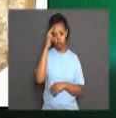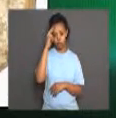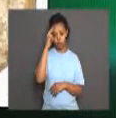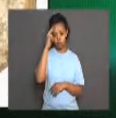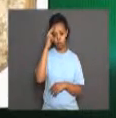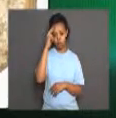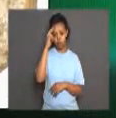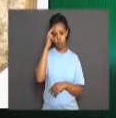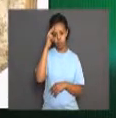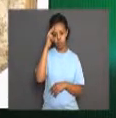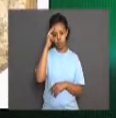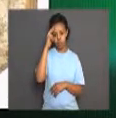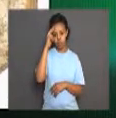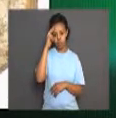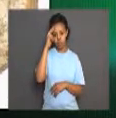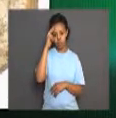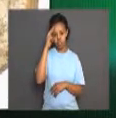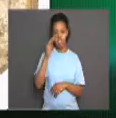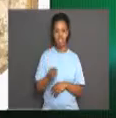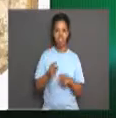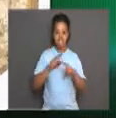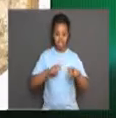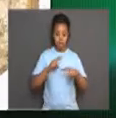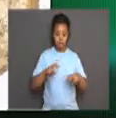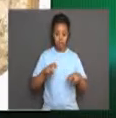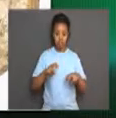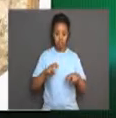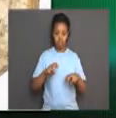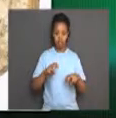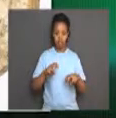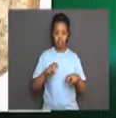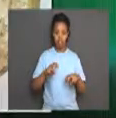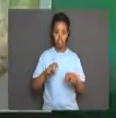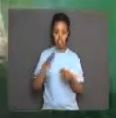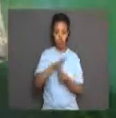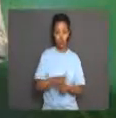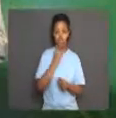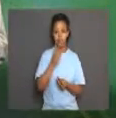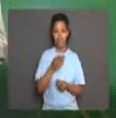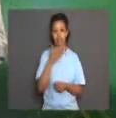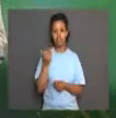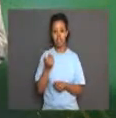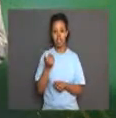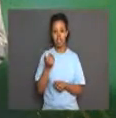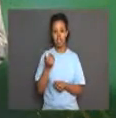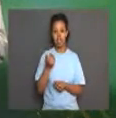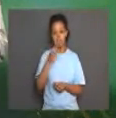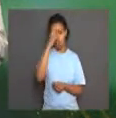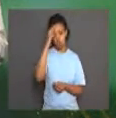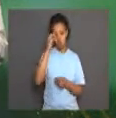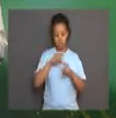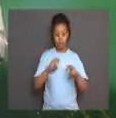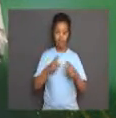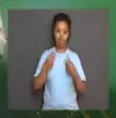causes rather than conduct experiments to observe effects. Fossils are